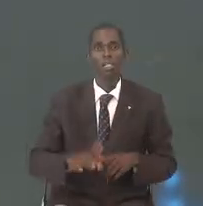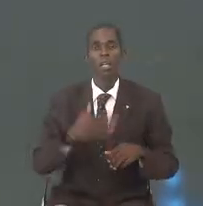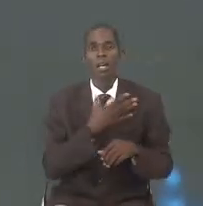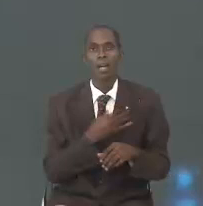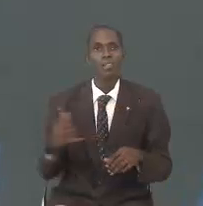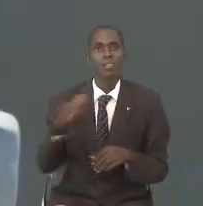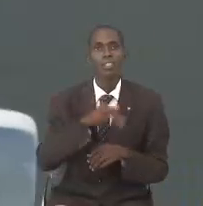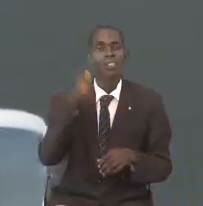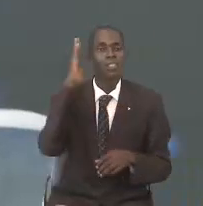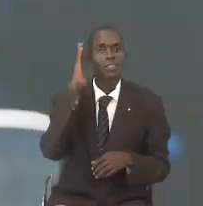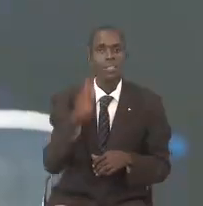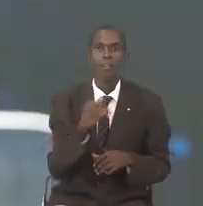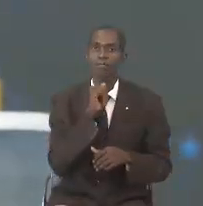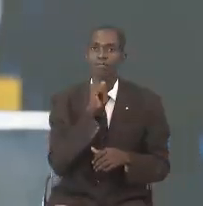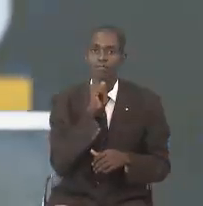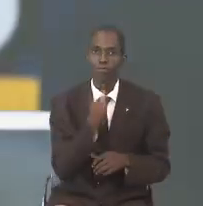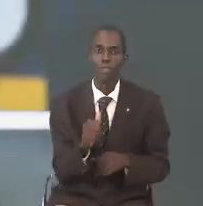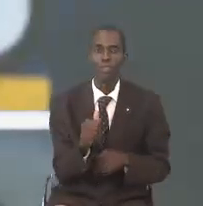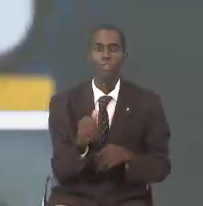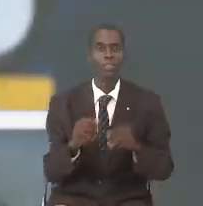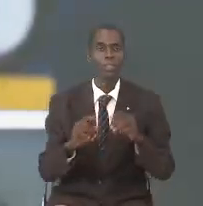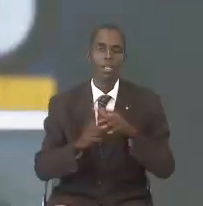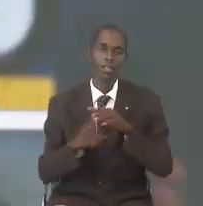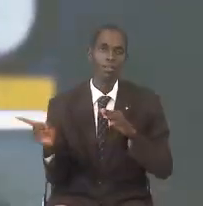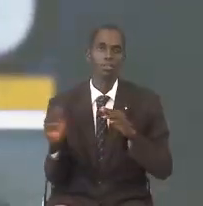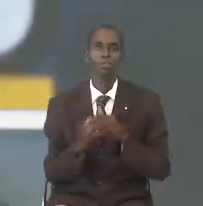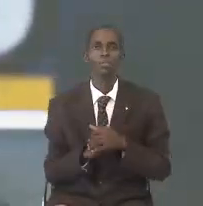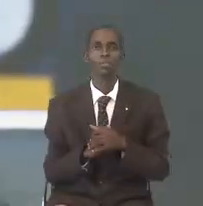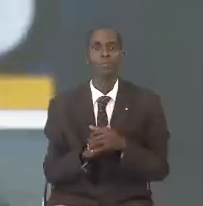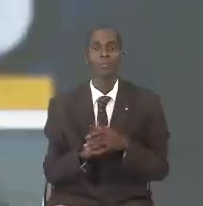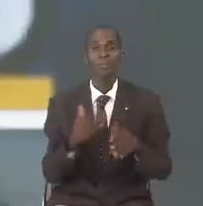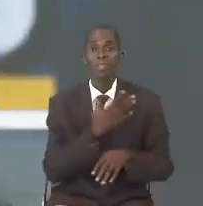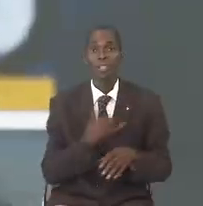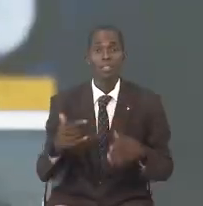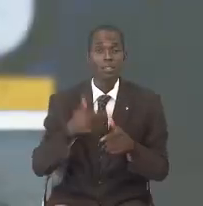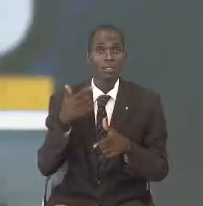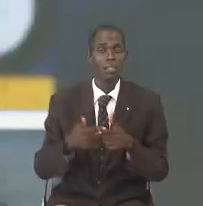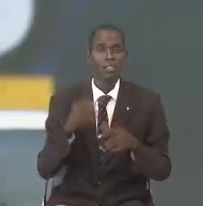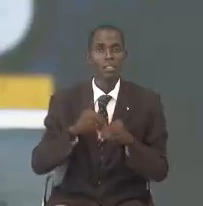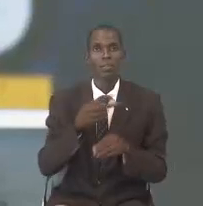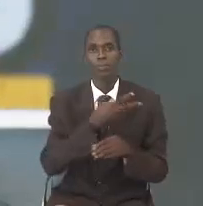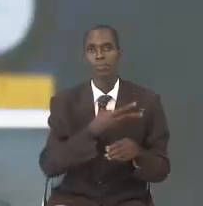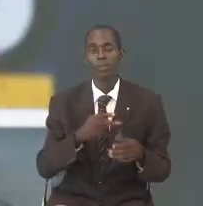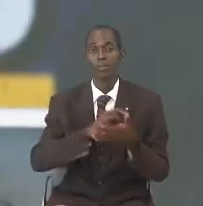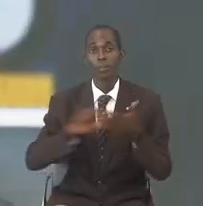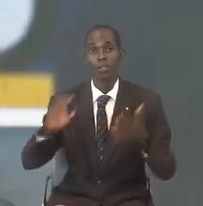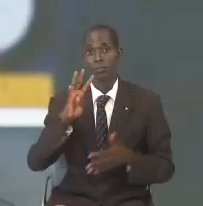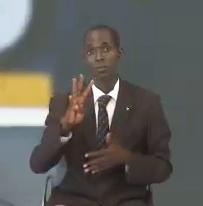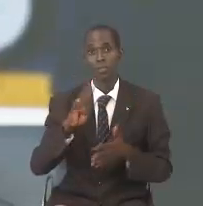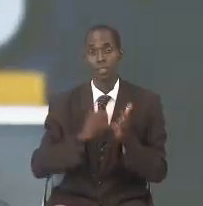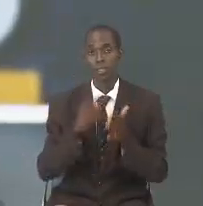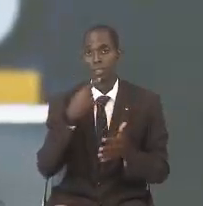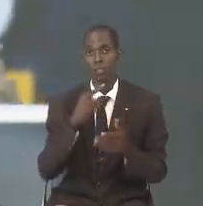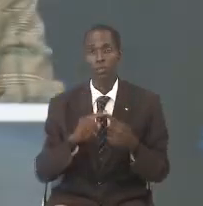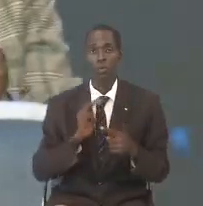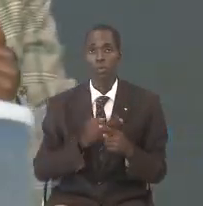shall not escape. And then in verse 4, it tells us, but